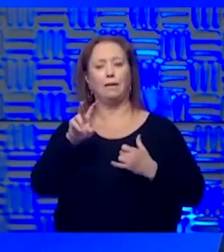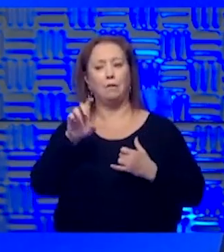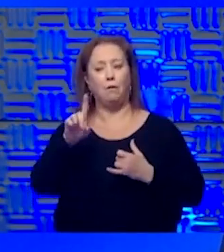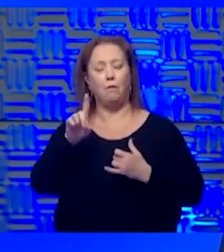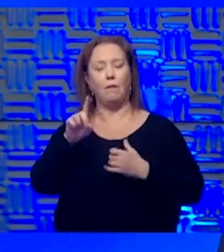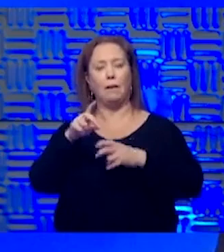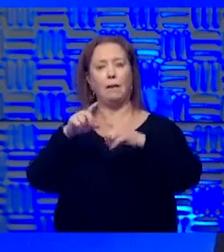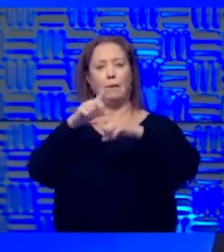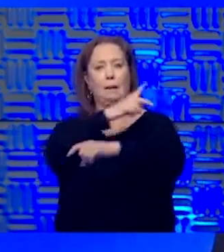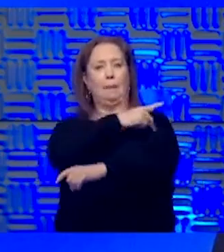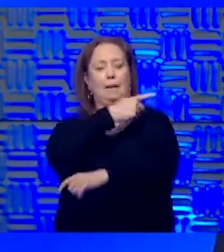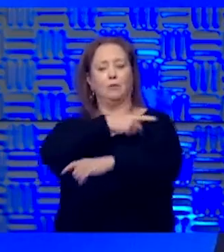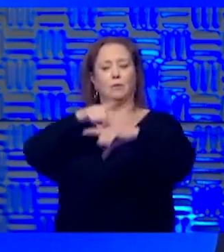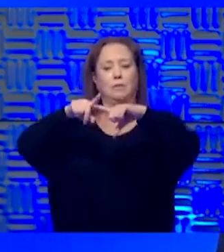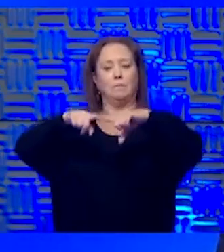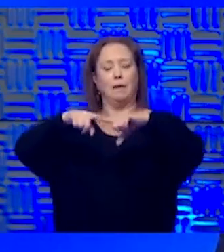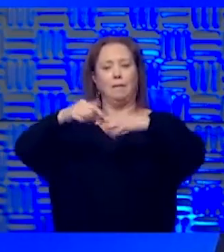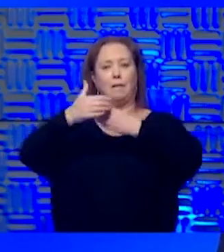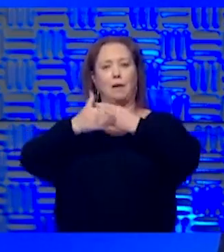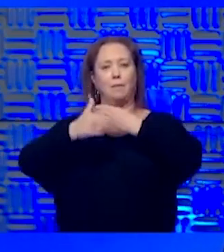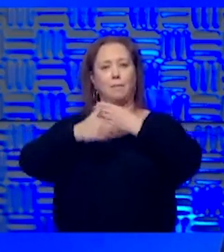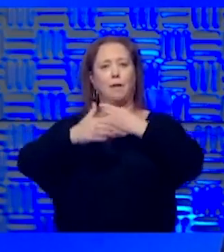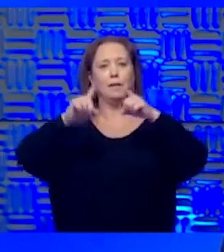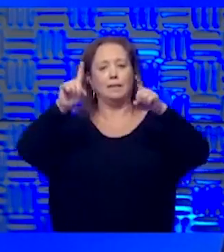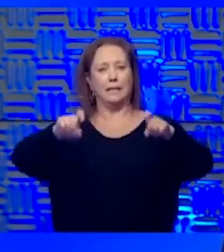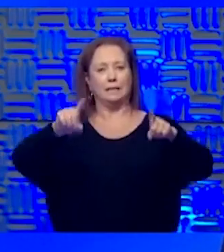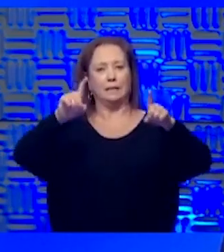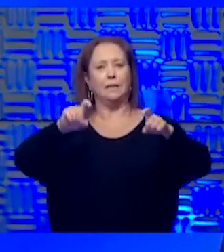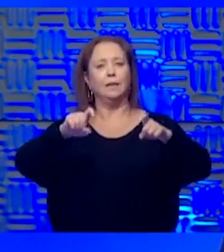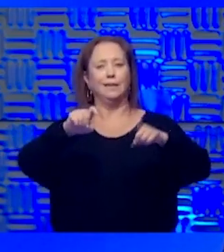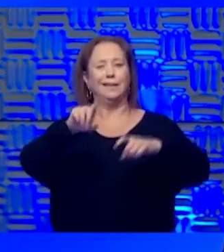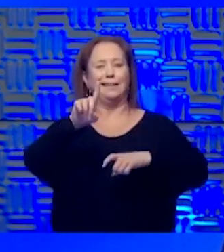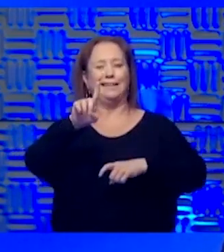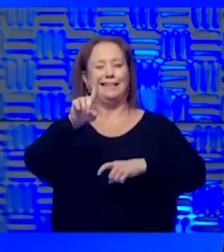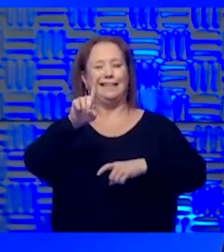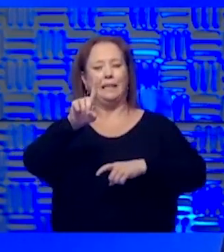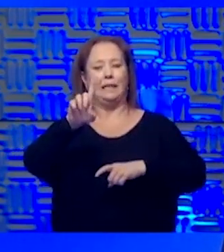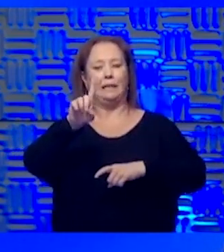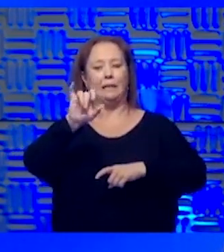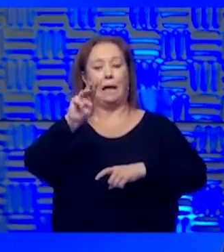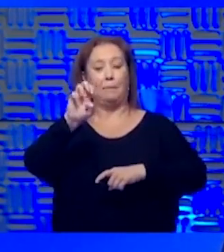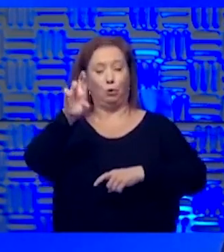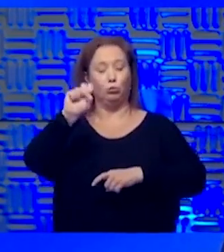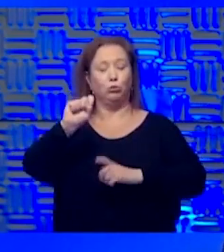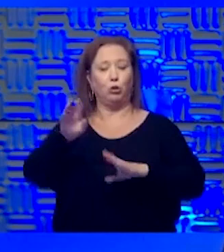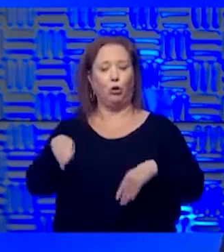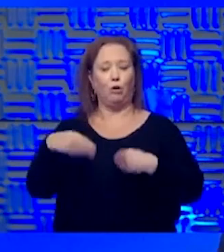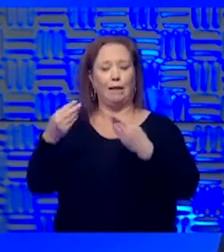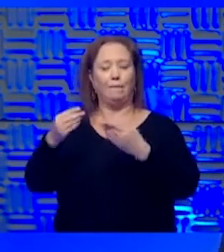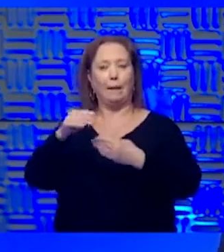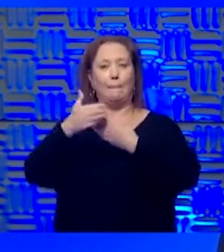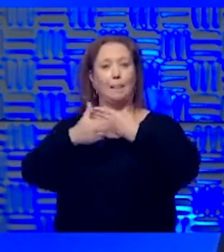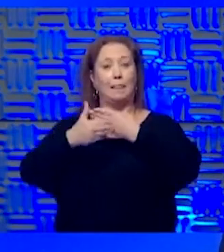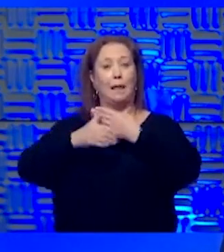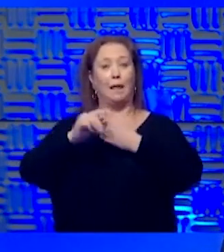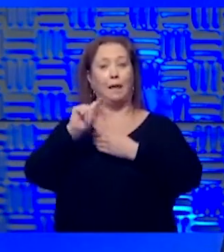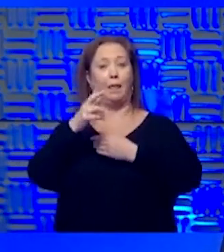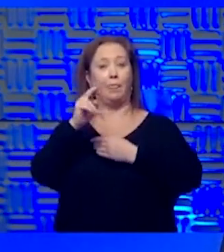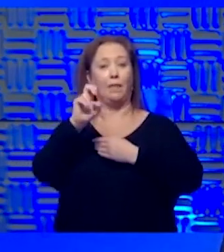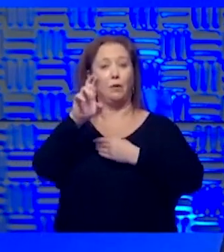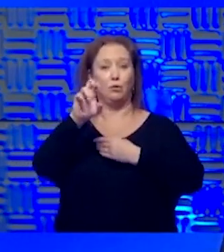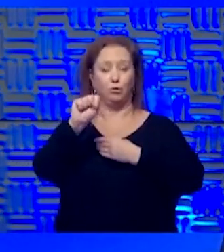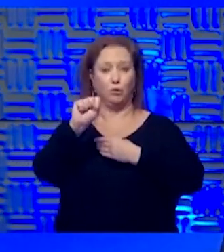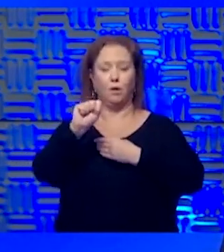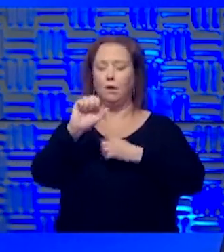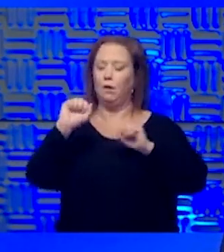patients, depending on blood tests like D-dimers, are putting patients on blood thinners. Certainly, virtually all strokes that we